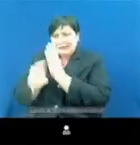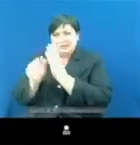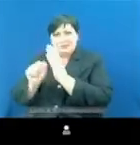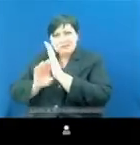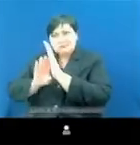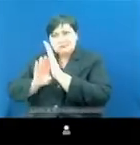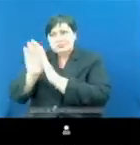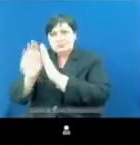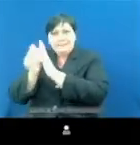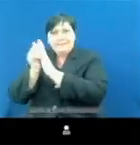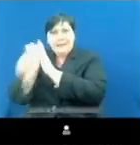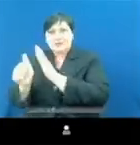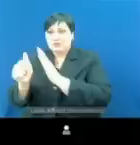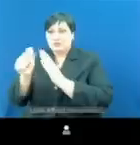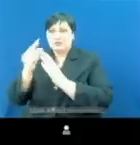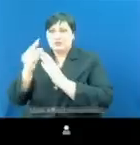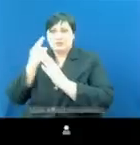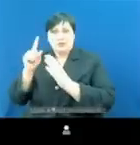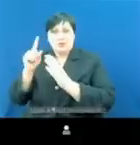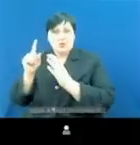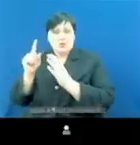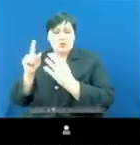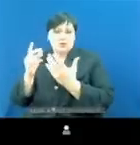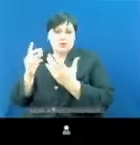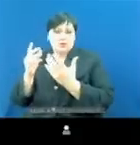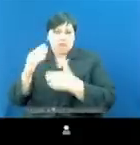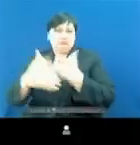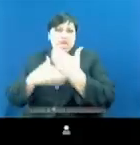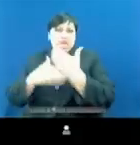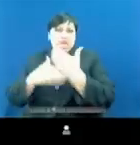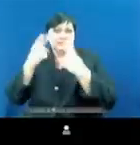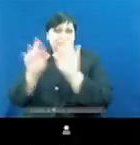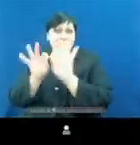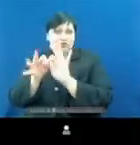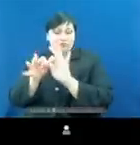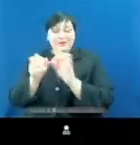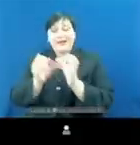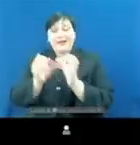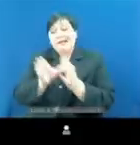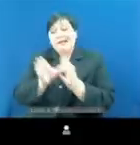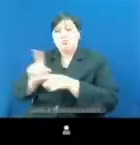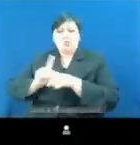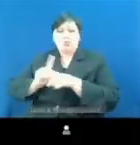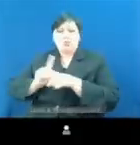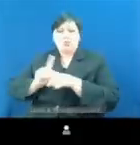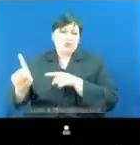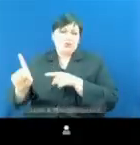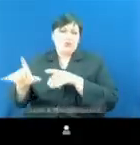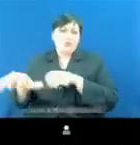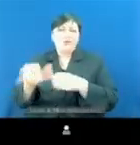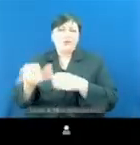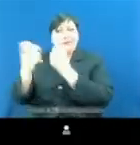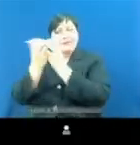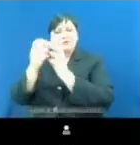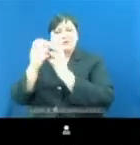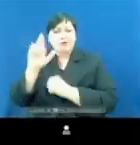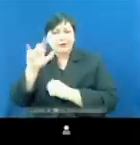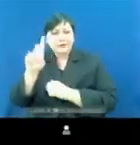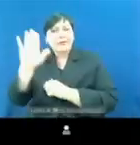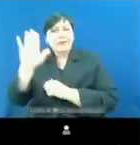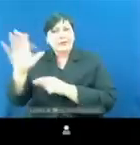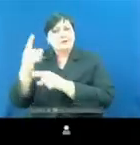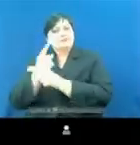an interpreter. And professionalism, which is associated with the RID and standards of practice. So in